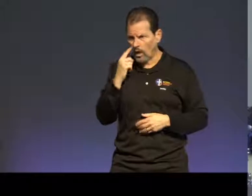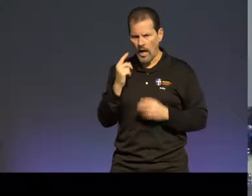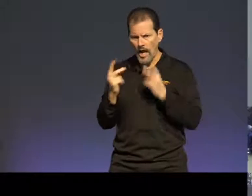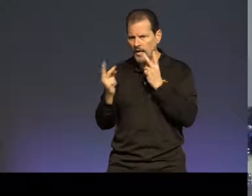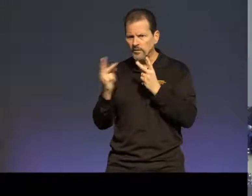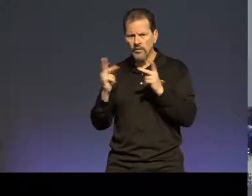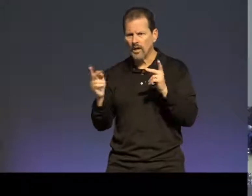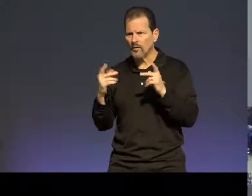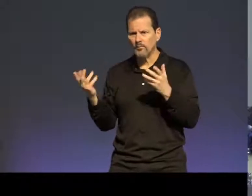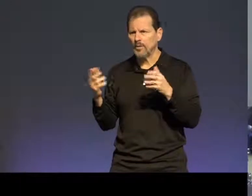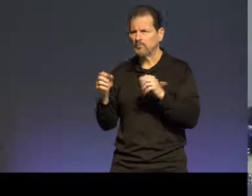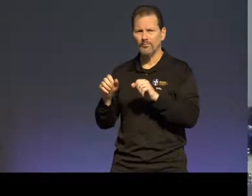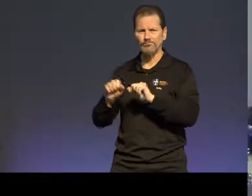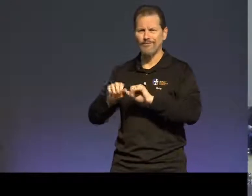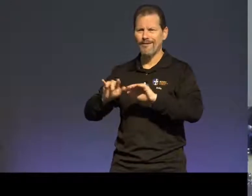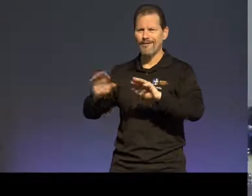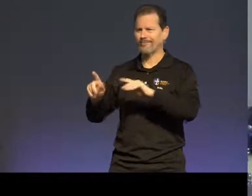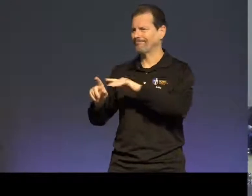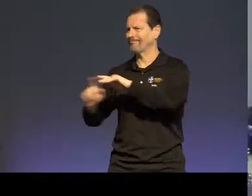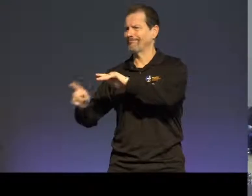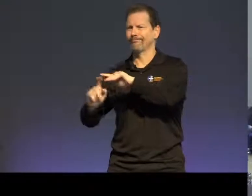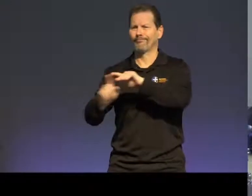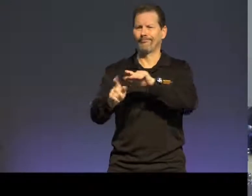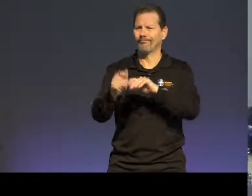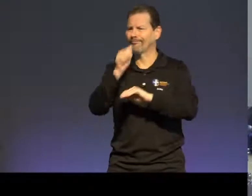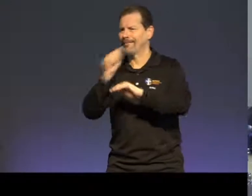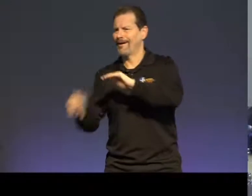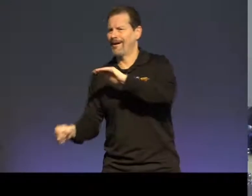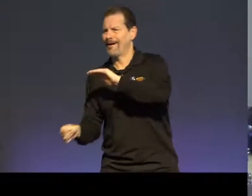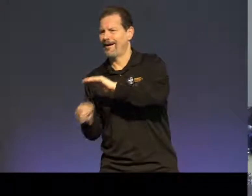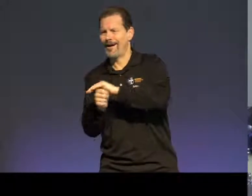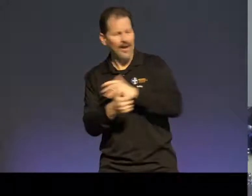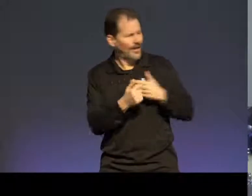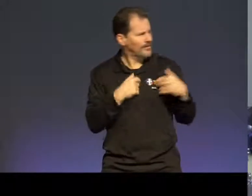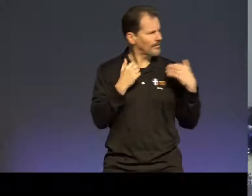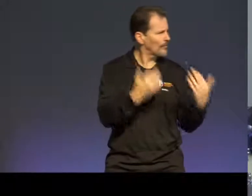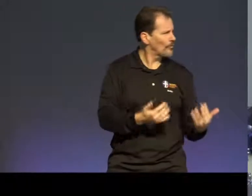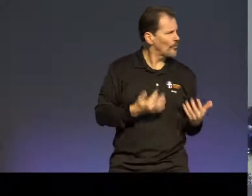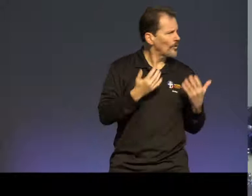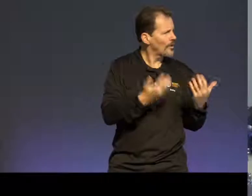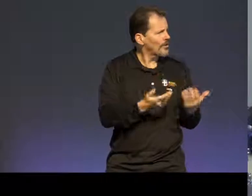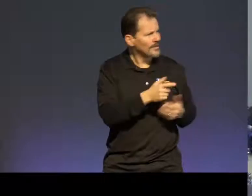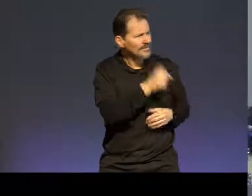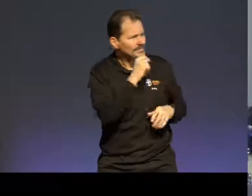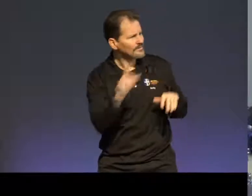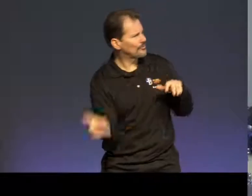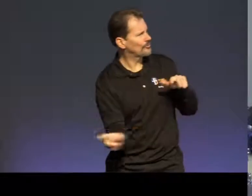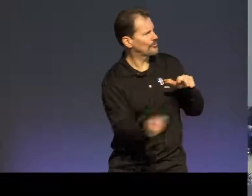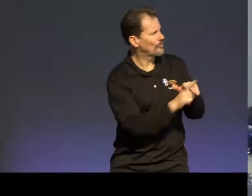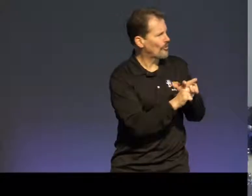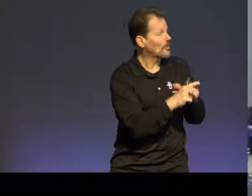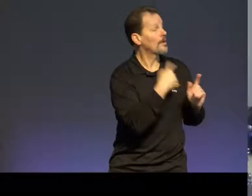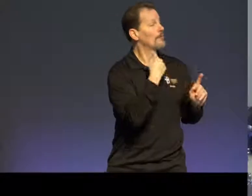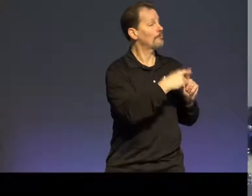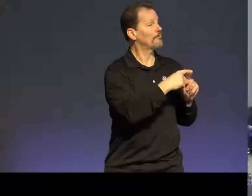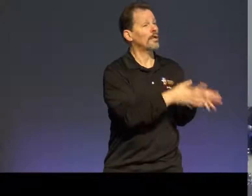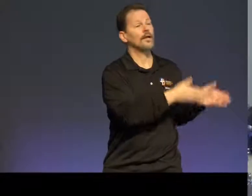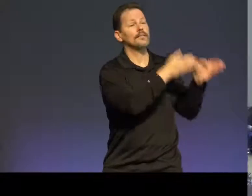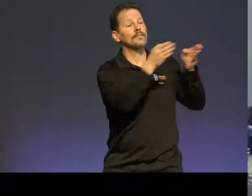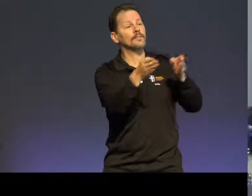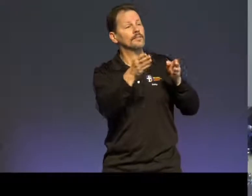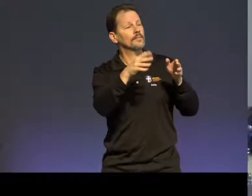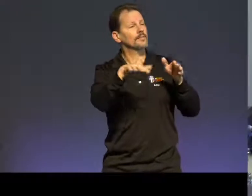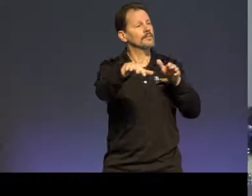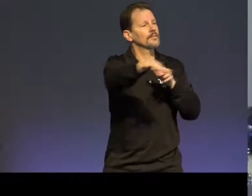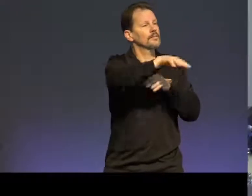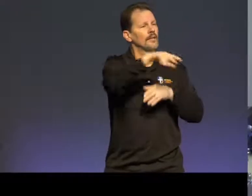scattered from me, and that you did not come within the days appointed, and that the Philistines had mustered at Michmash,